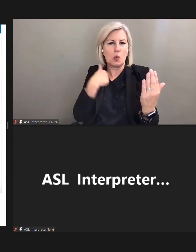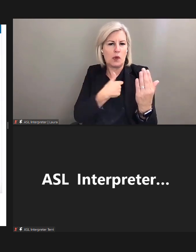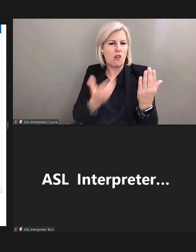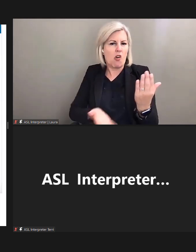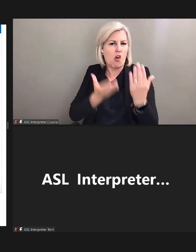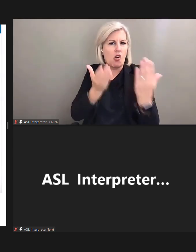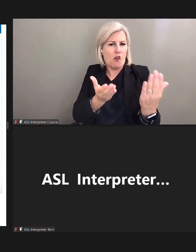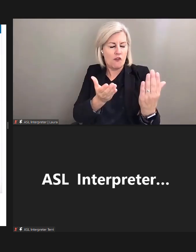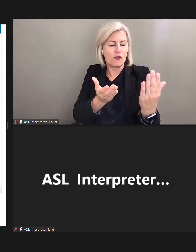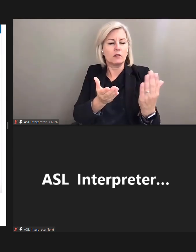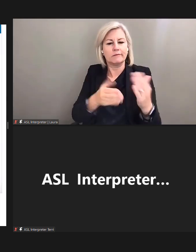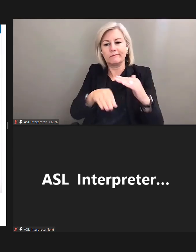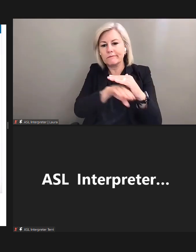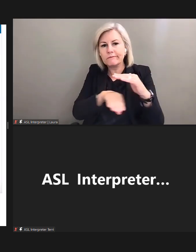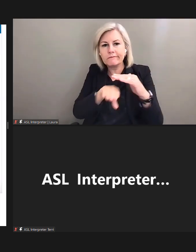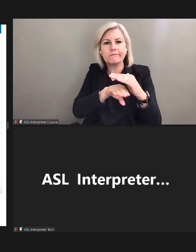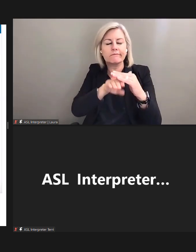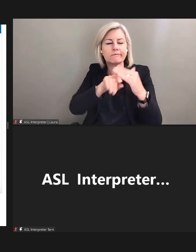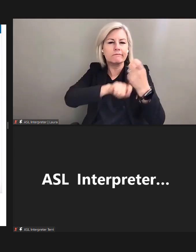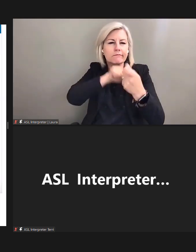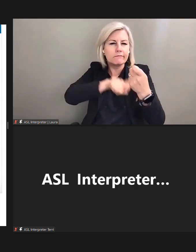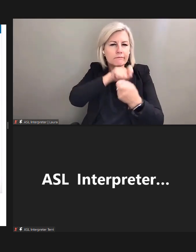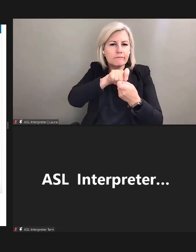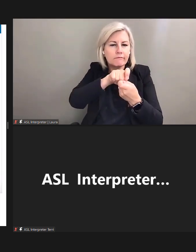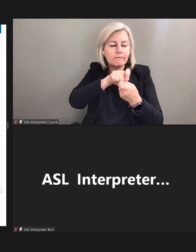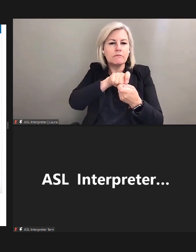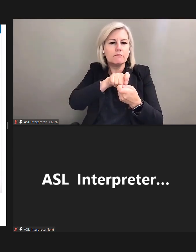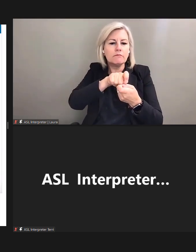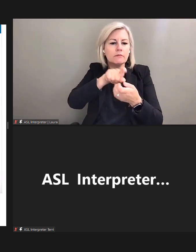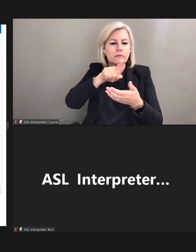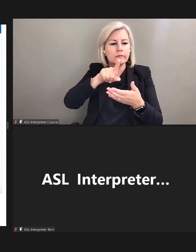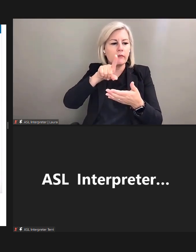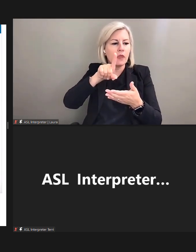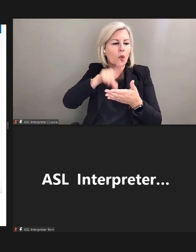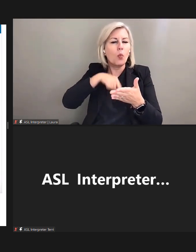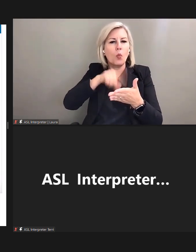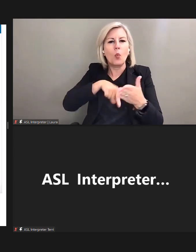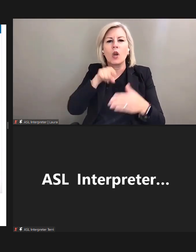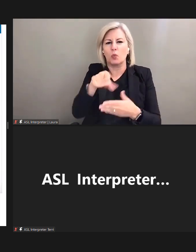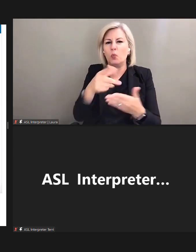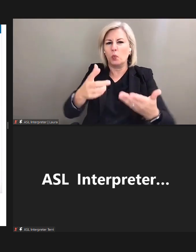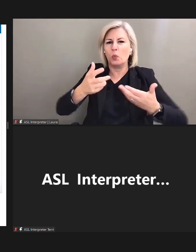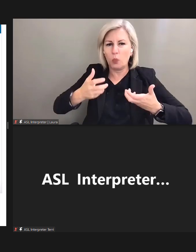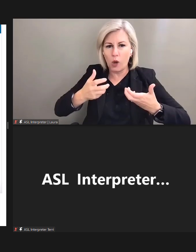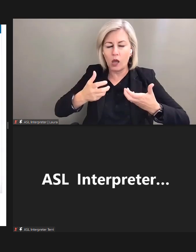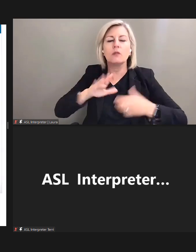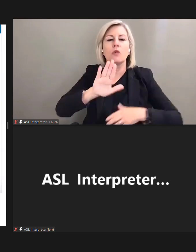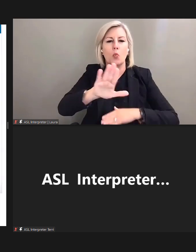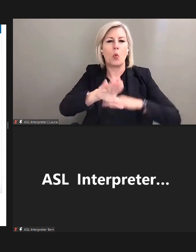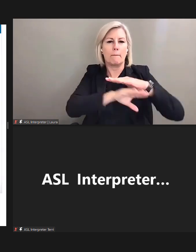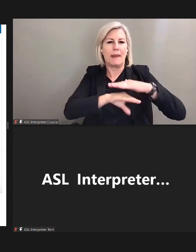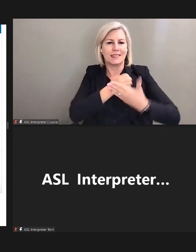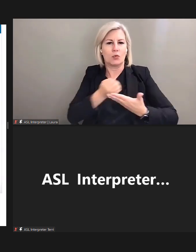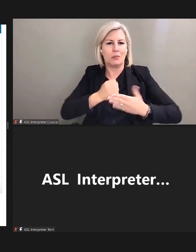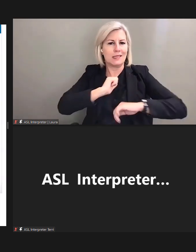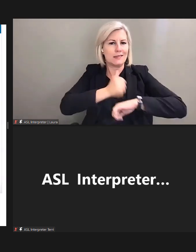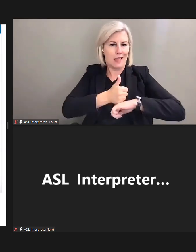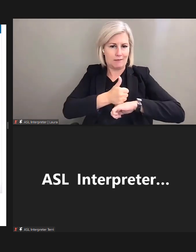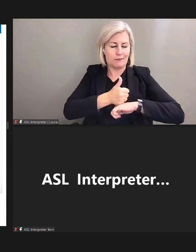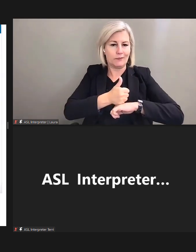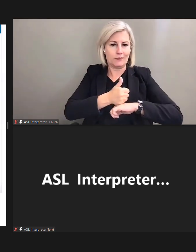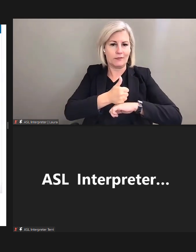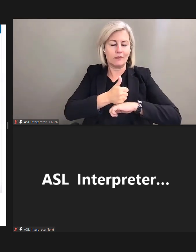some basic specifications on what you would want to have your basic equipment set